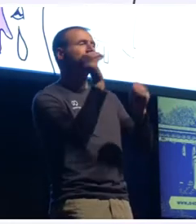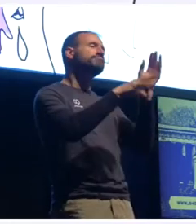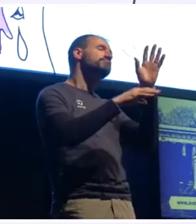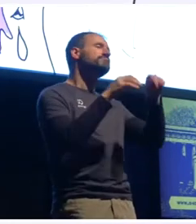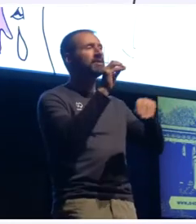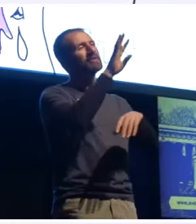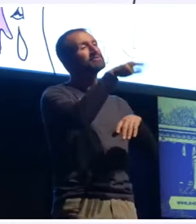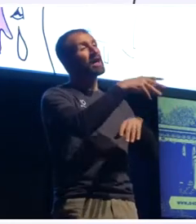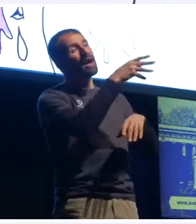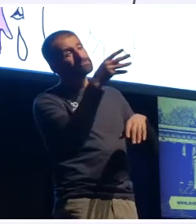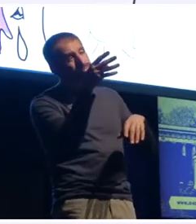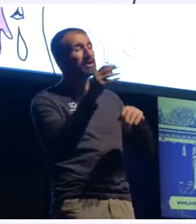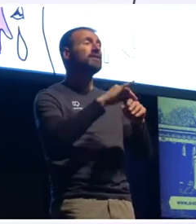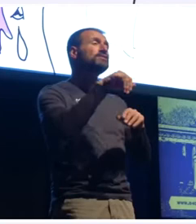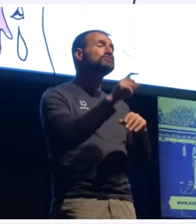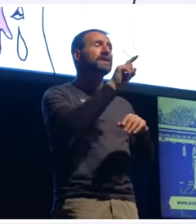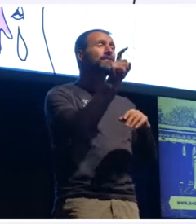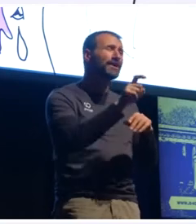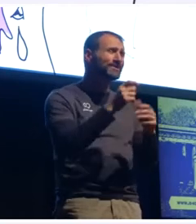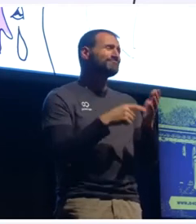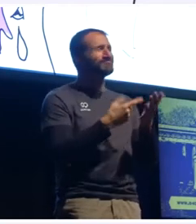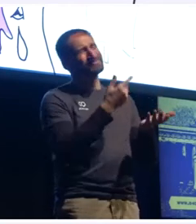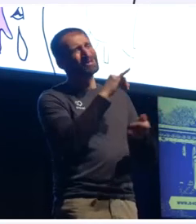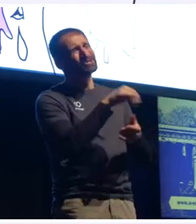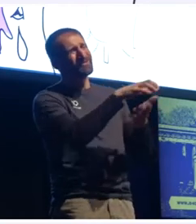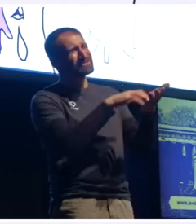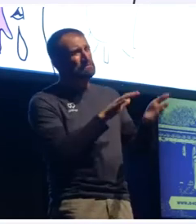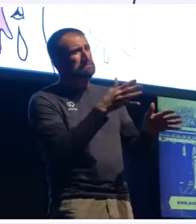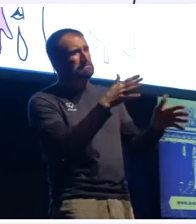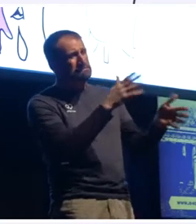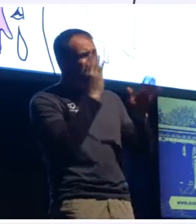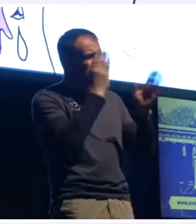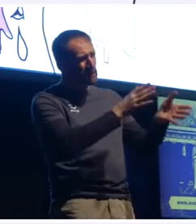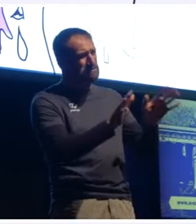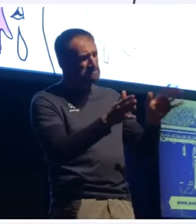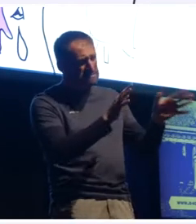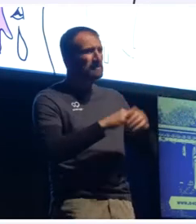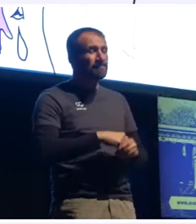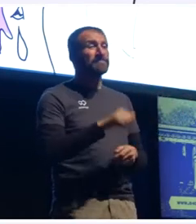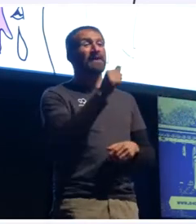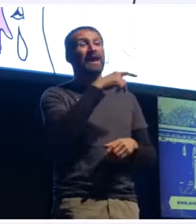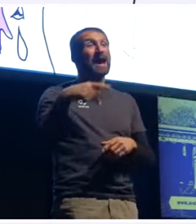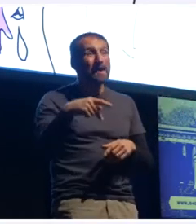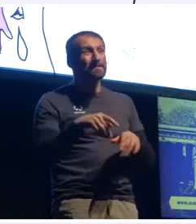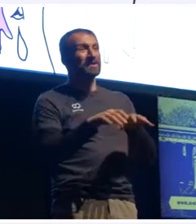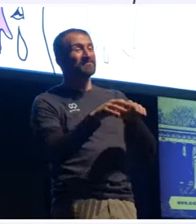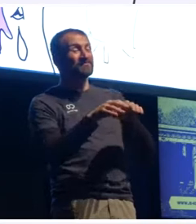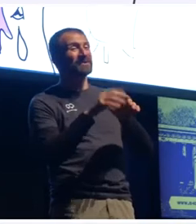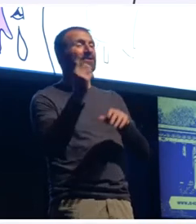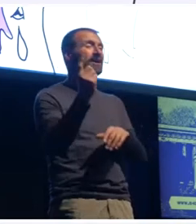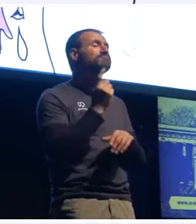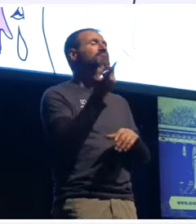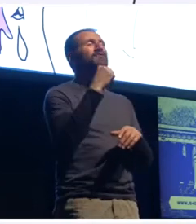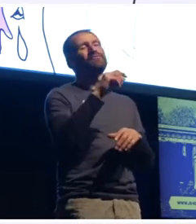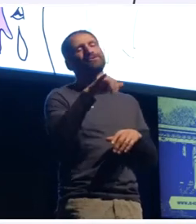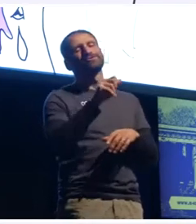and jQuery because JavaScript wasn't very reliable. App developers tended to come from Java and Flash and did most of